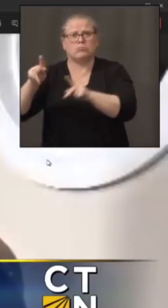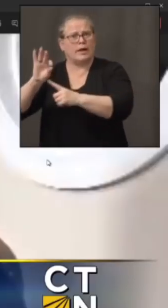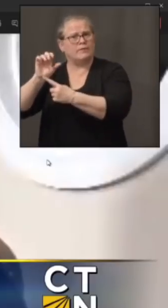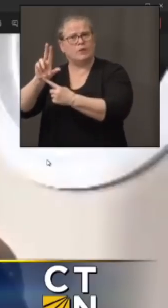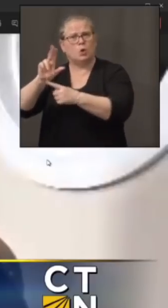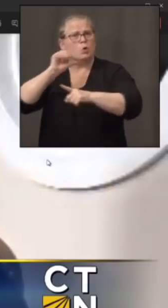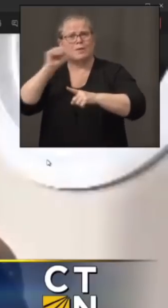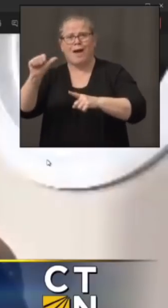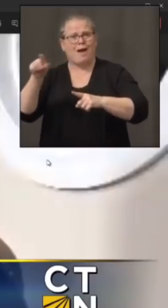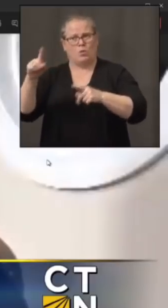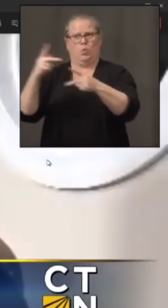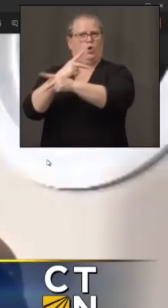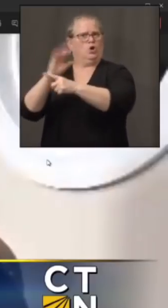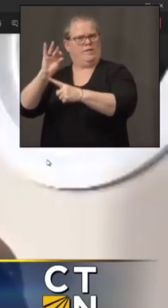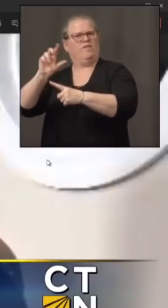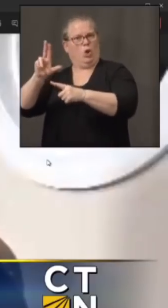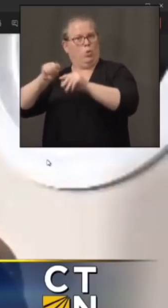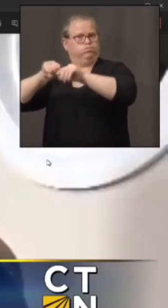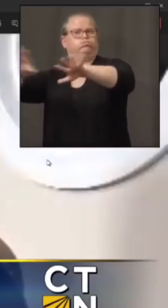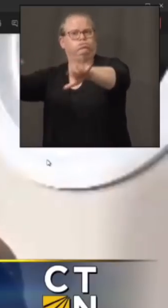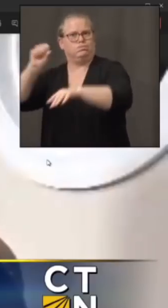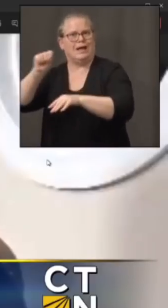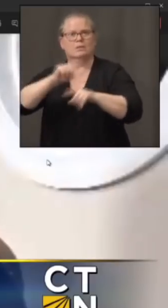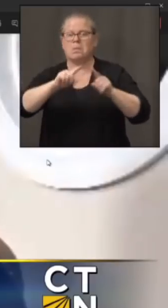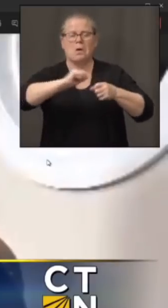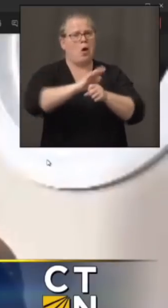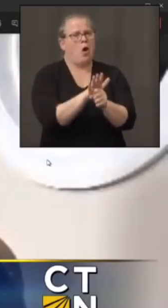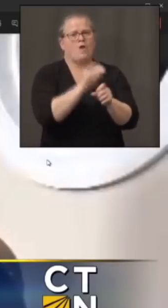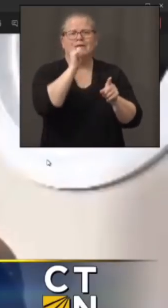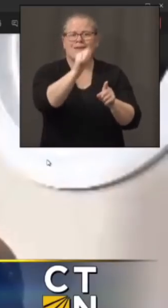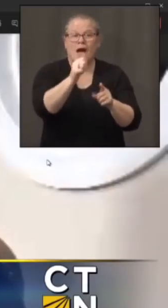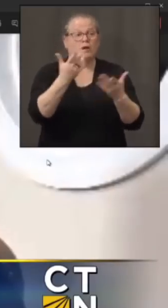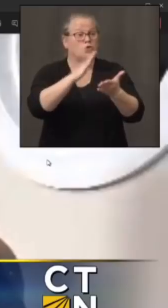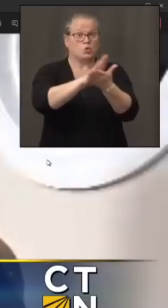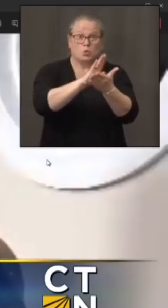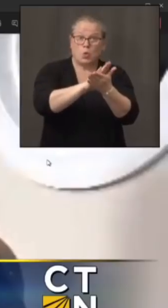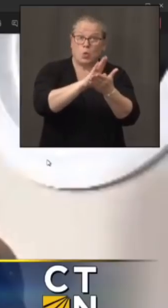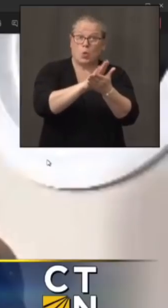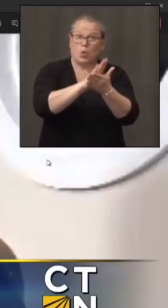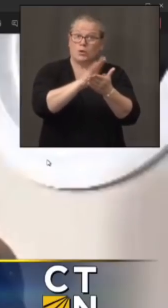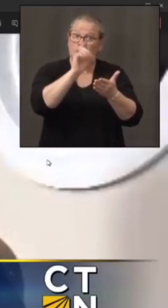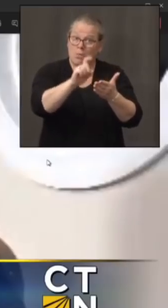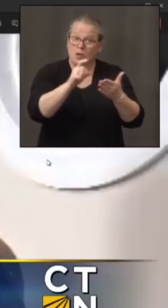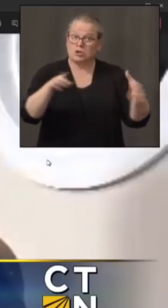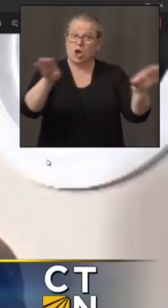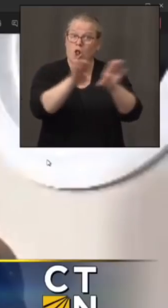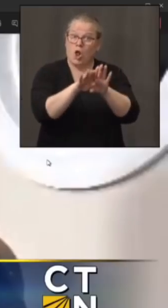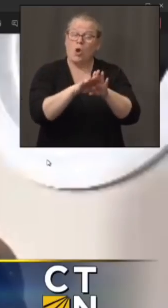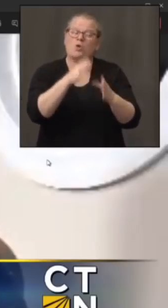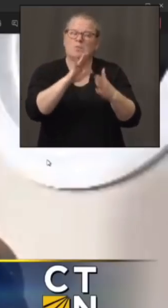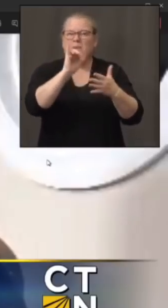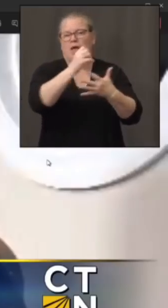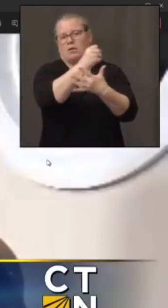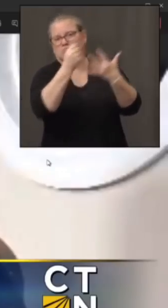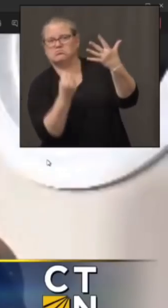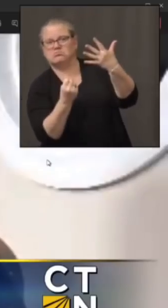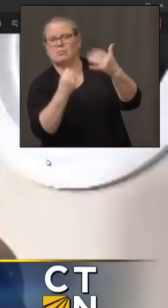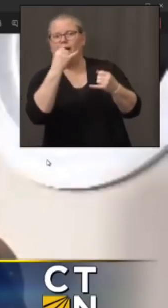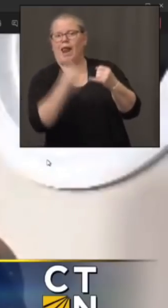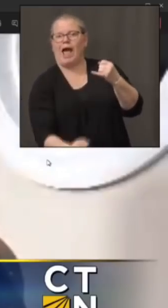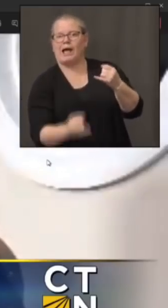trying to shut down and lower community spread. We should probably put closing schools last,